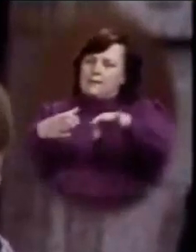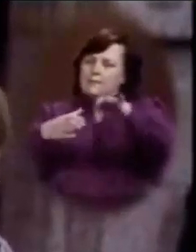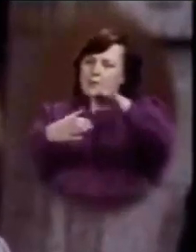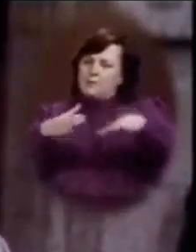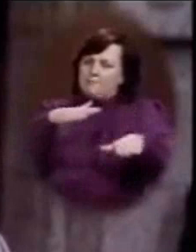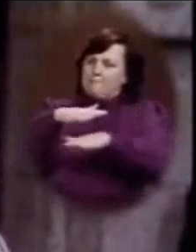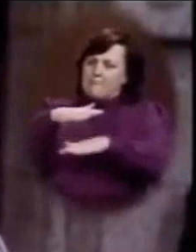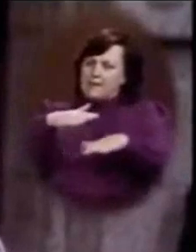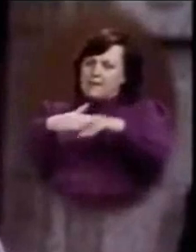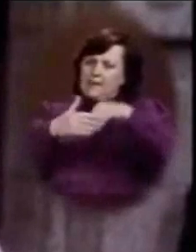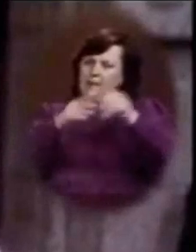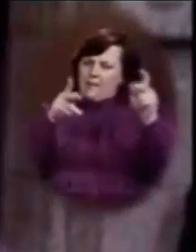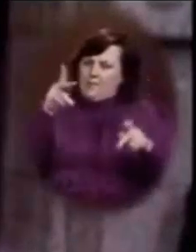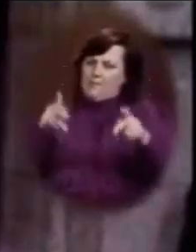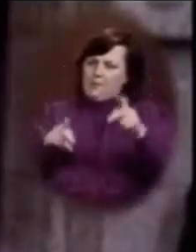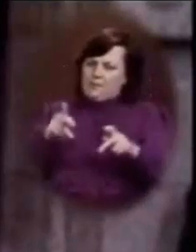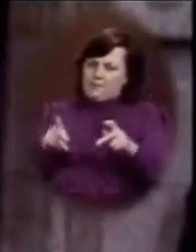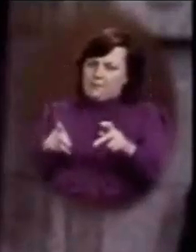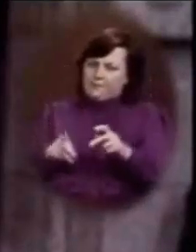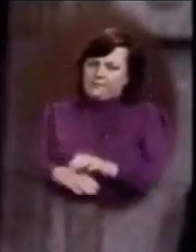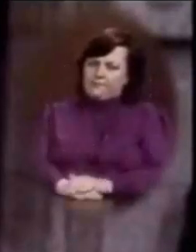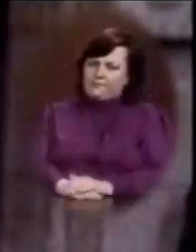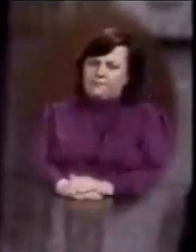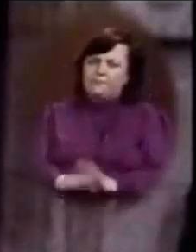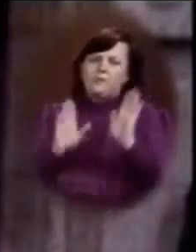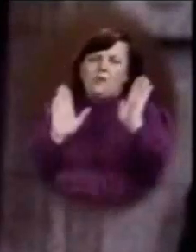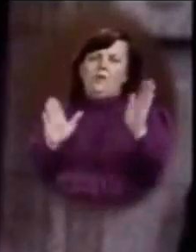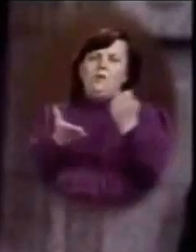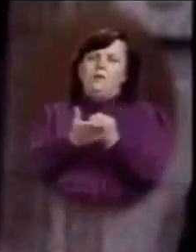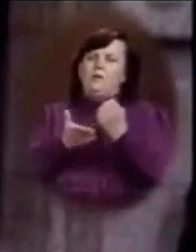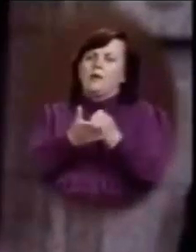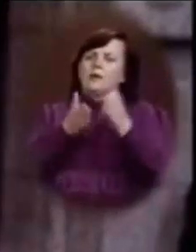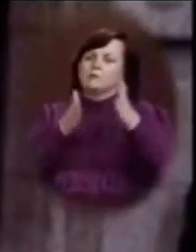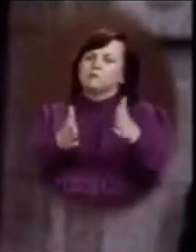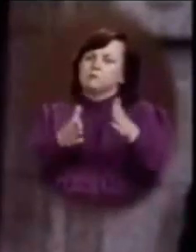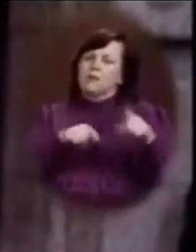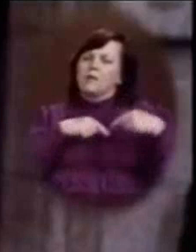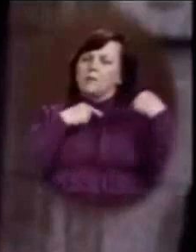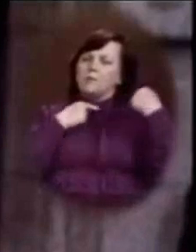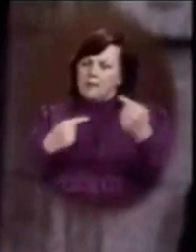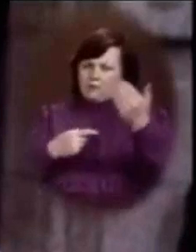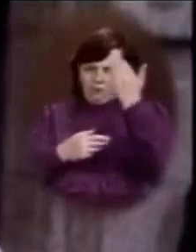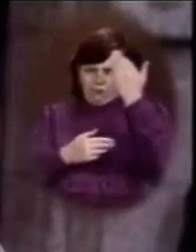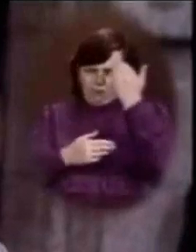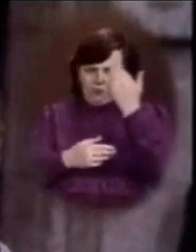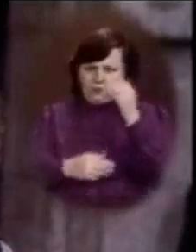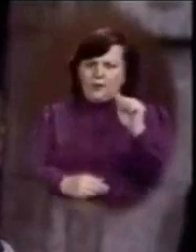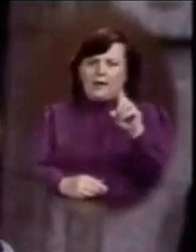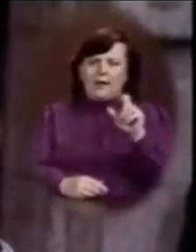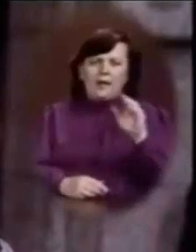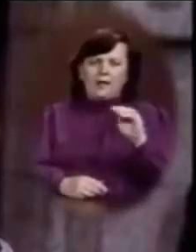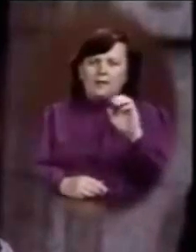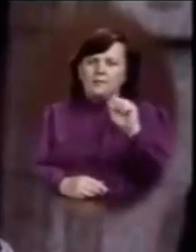people. The great economists of the past knew this. Adam Smith was not a professor